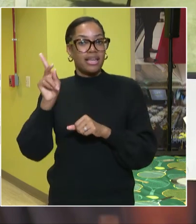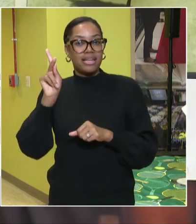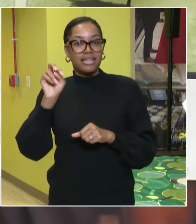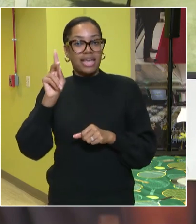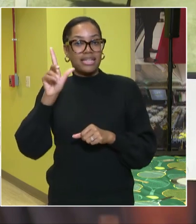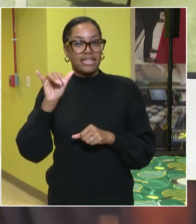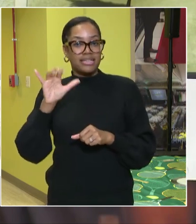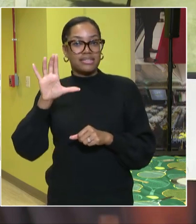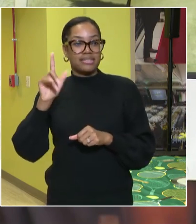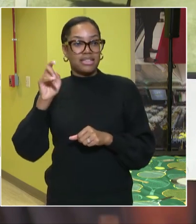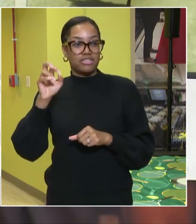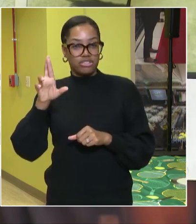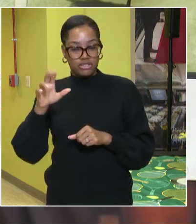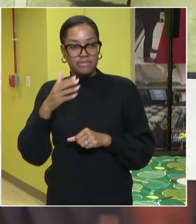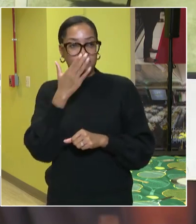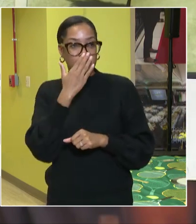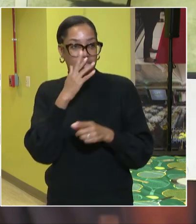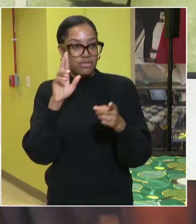Lee.